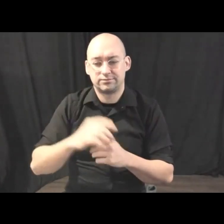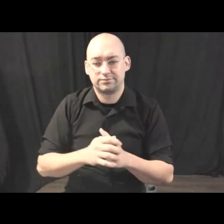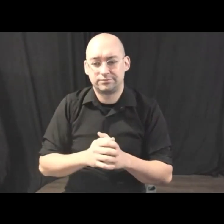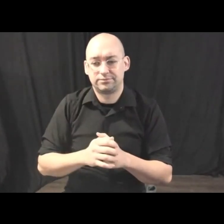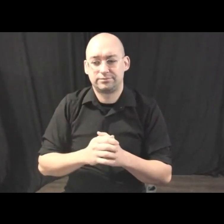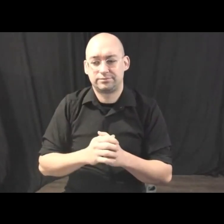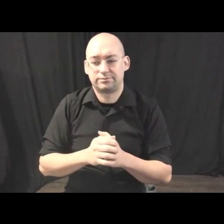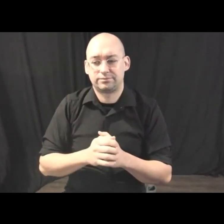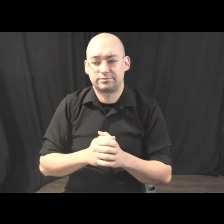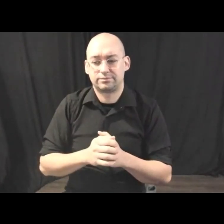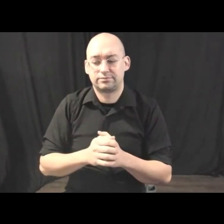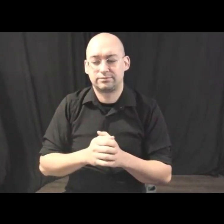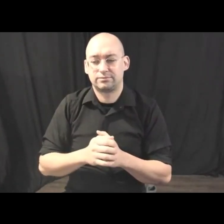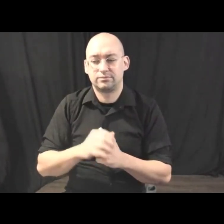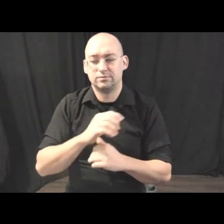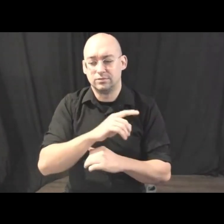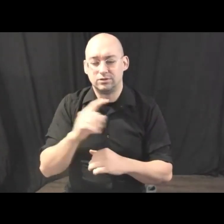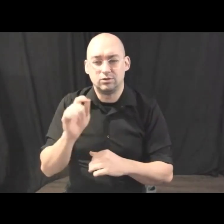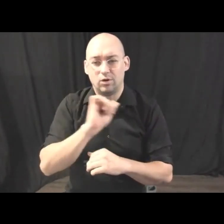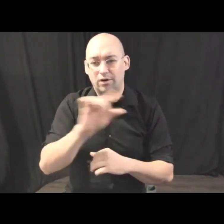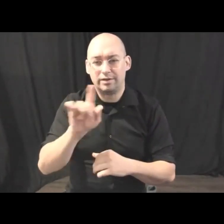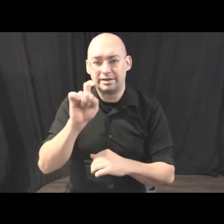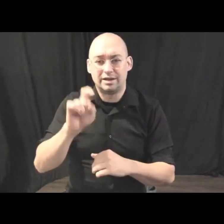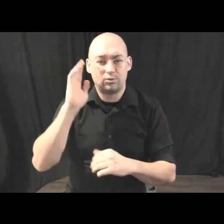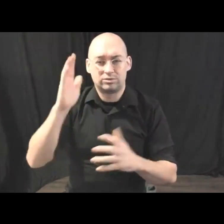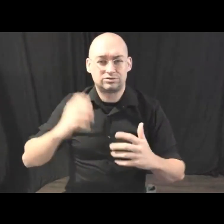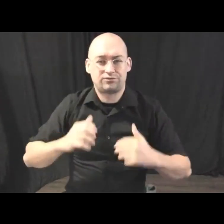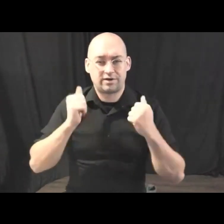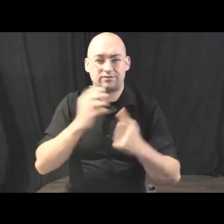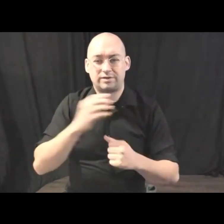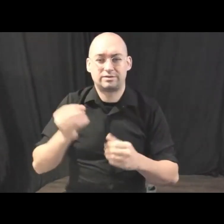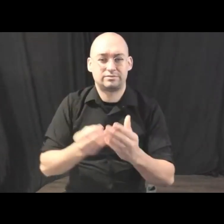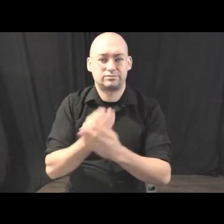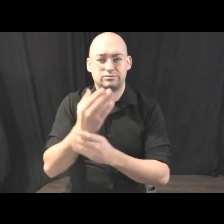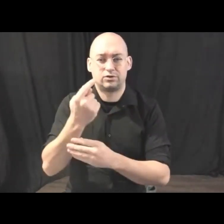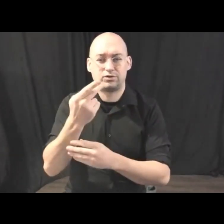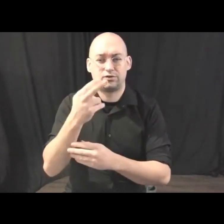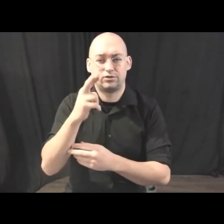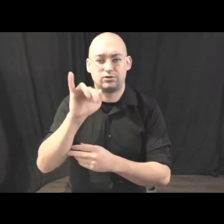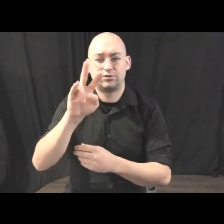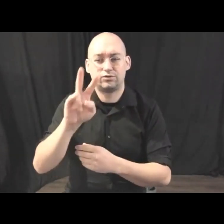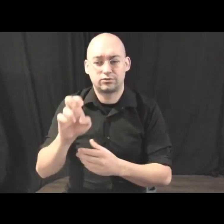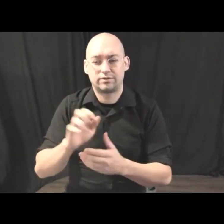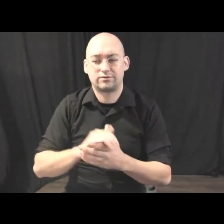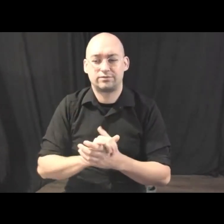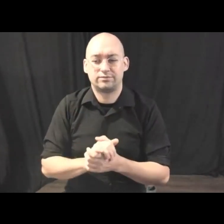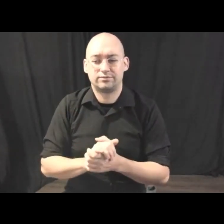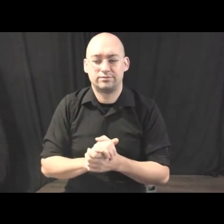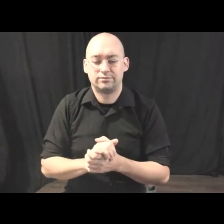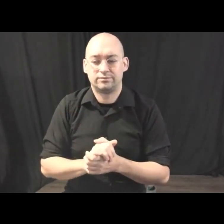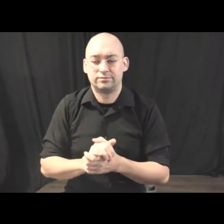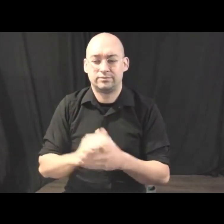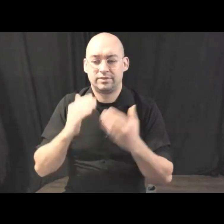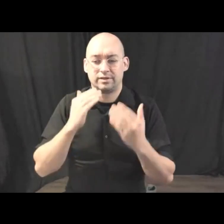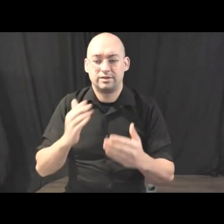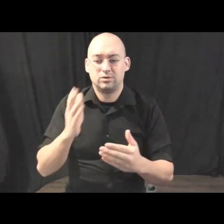all need that, and we'll be able to survive and thrive with that. Thank you. And happy to take any questions about. Thank you. Yes. And